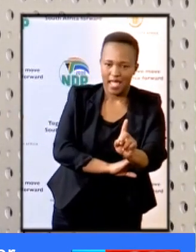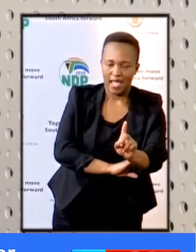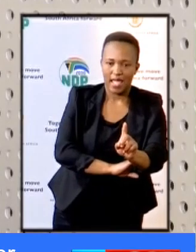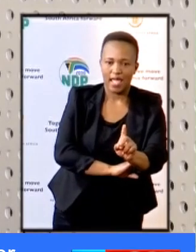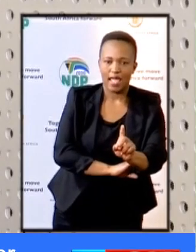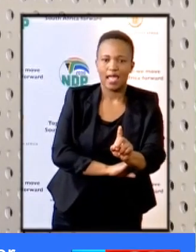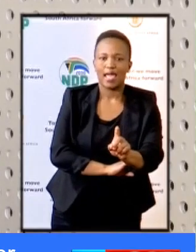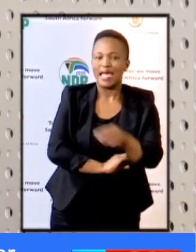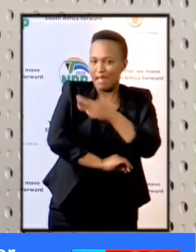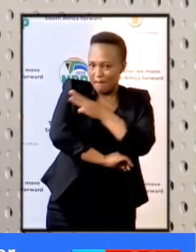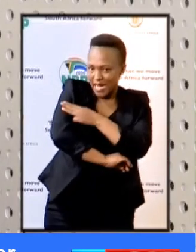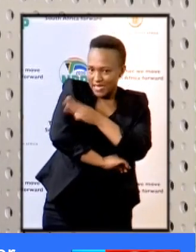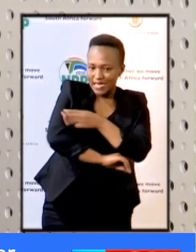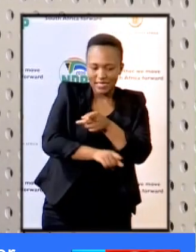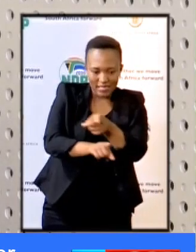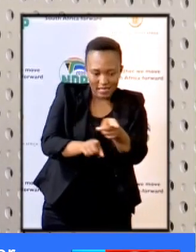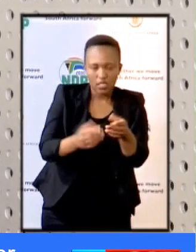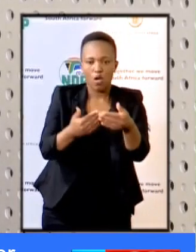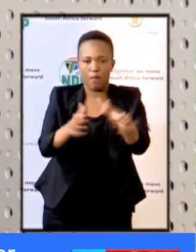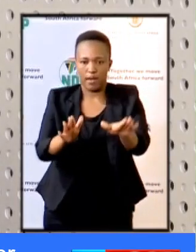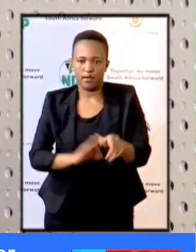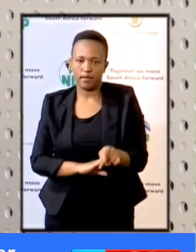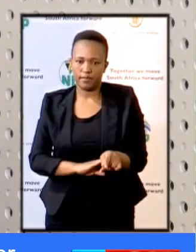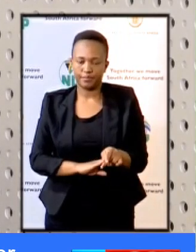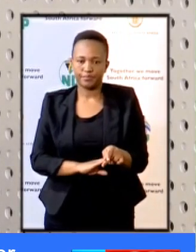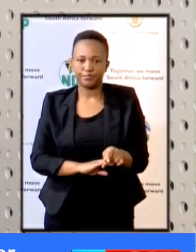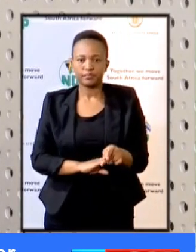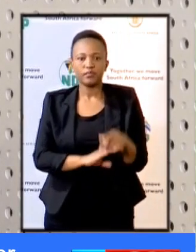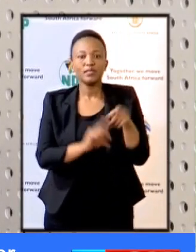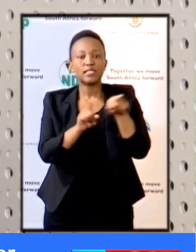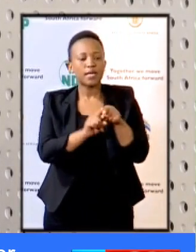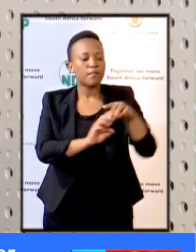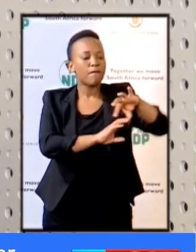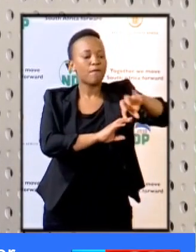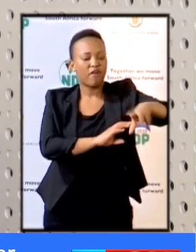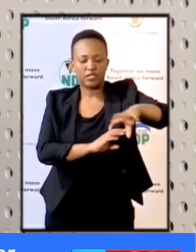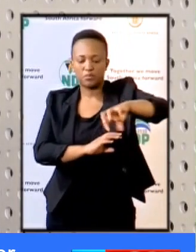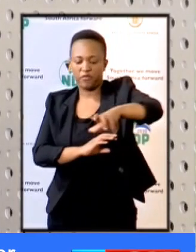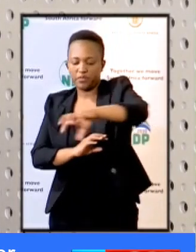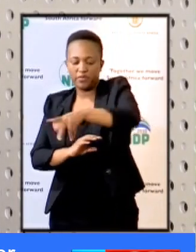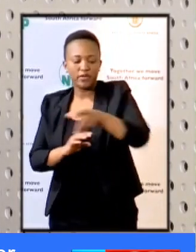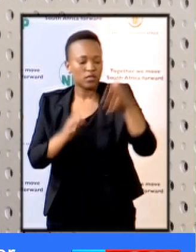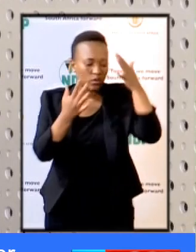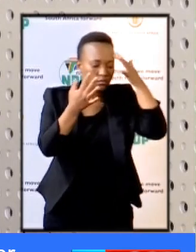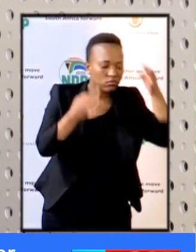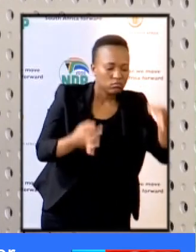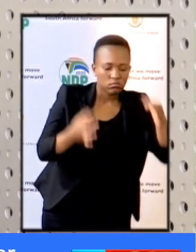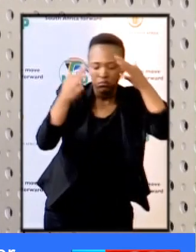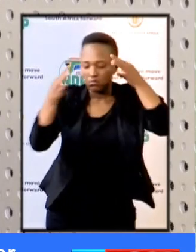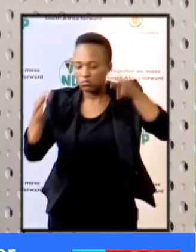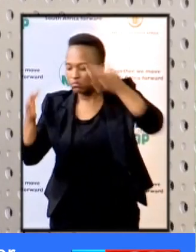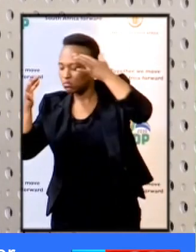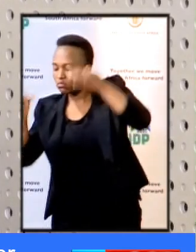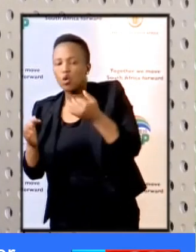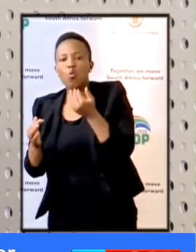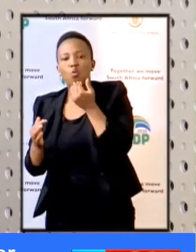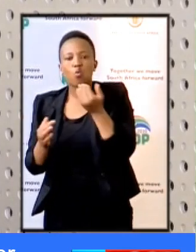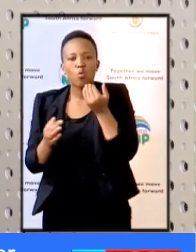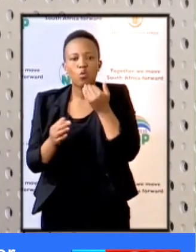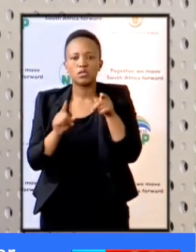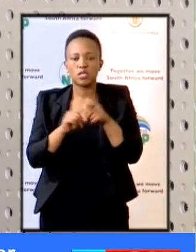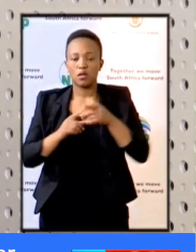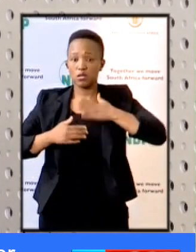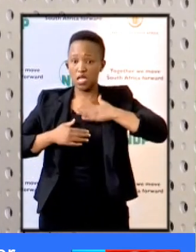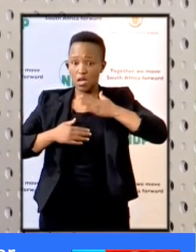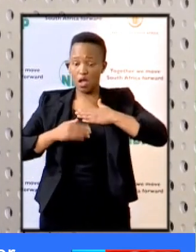go. The province di tla shore ke bo mambatlang. U national department ra tseba le DG rotlamang. Ho